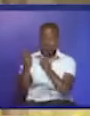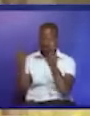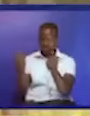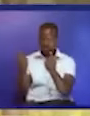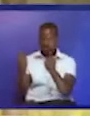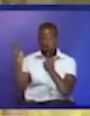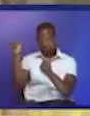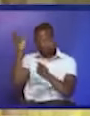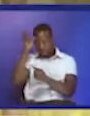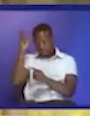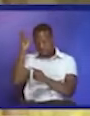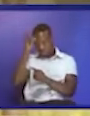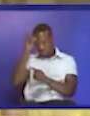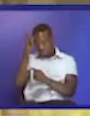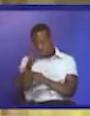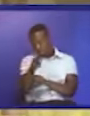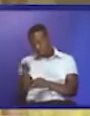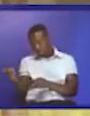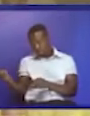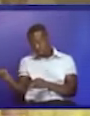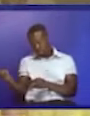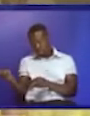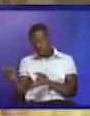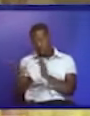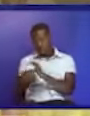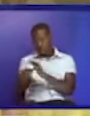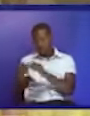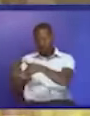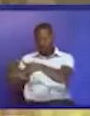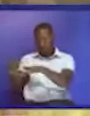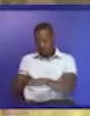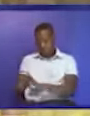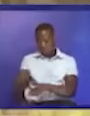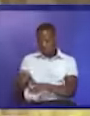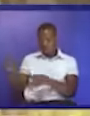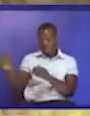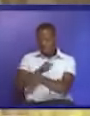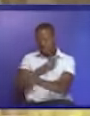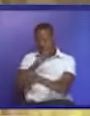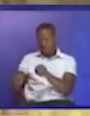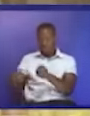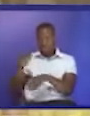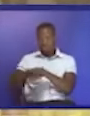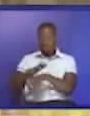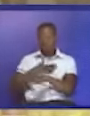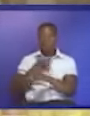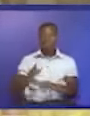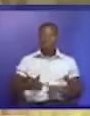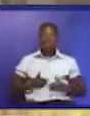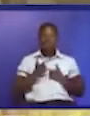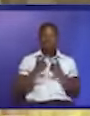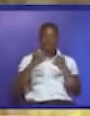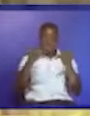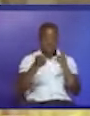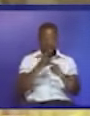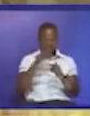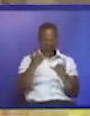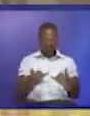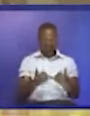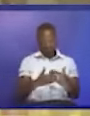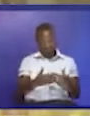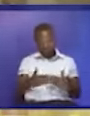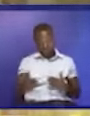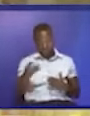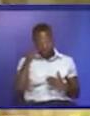Satan, hell, and the grave is broken over my life. From tonight and